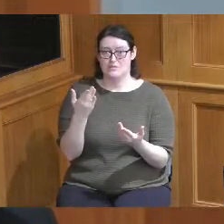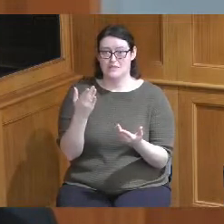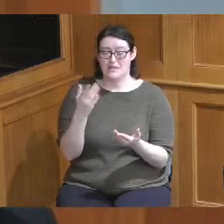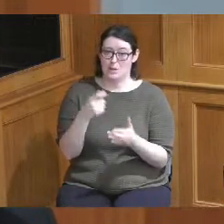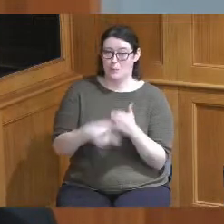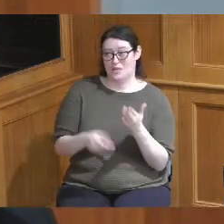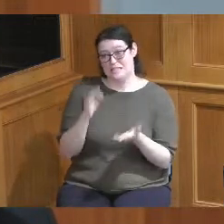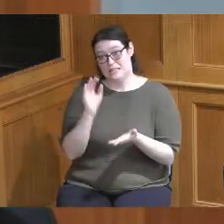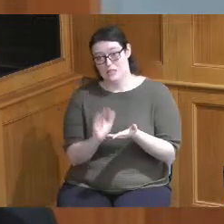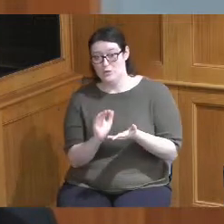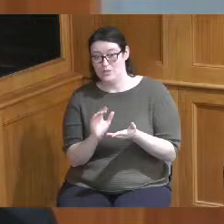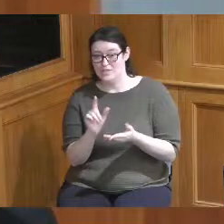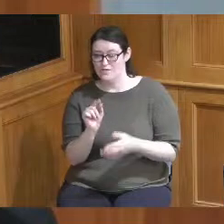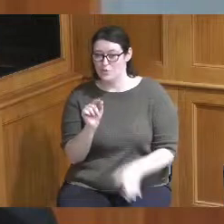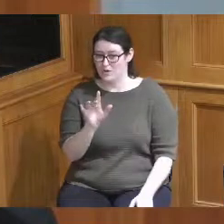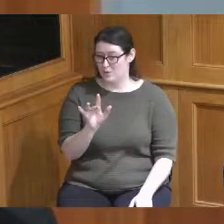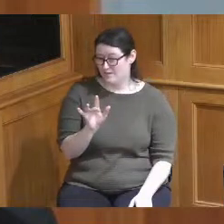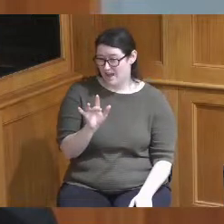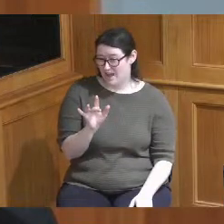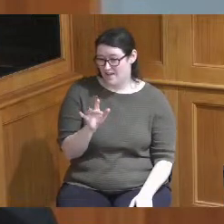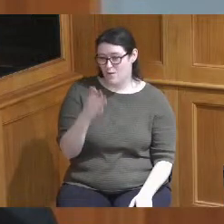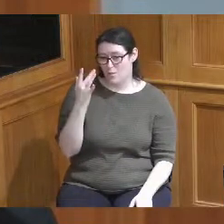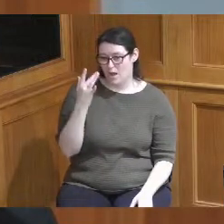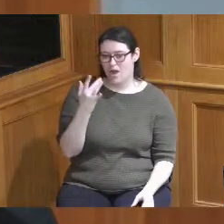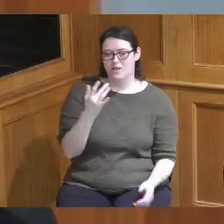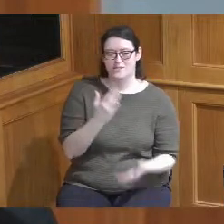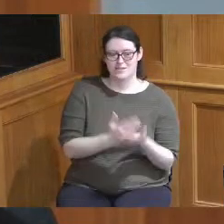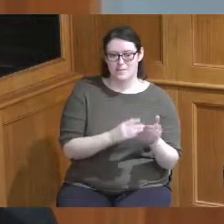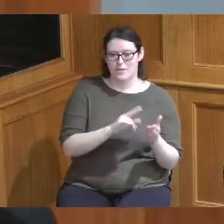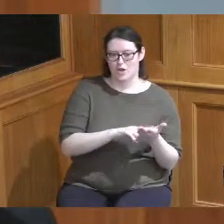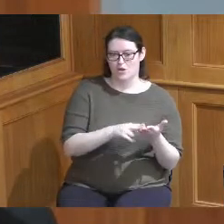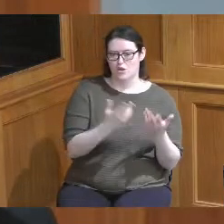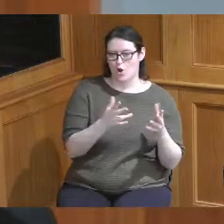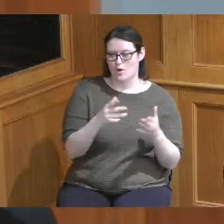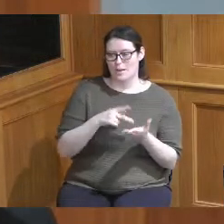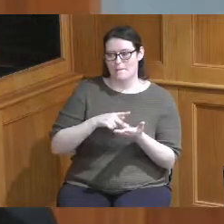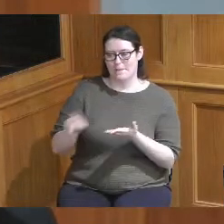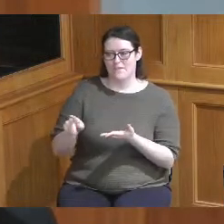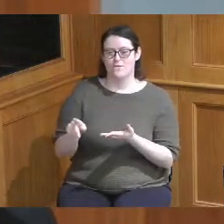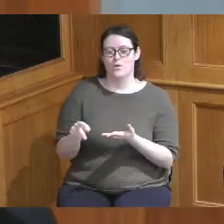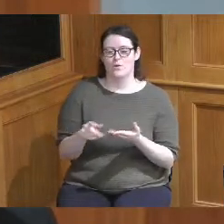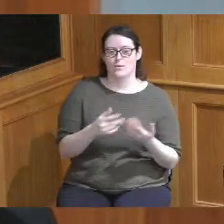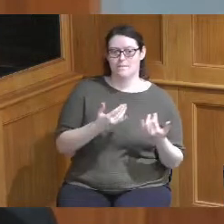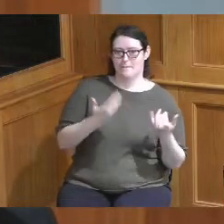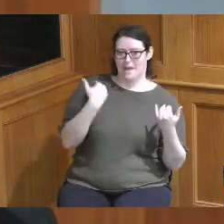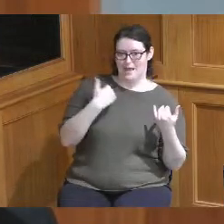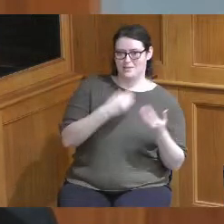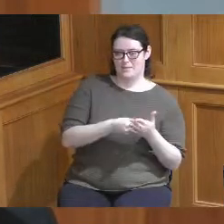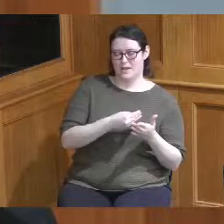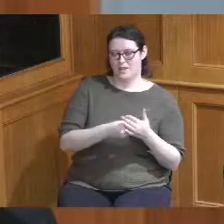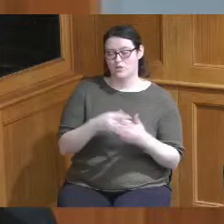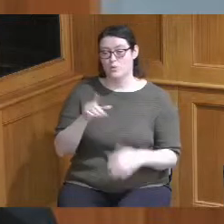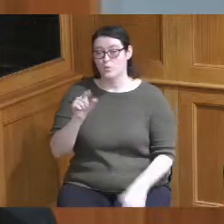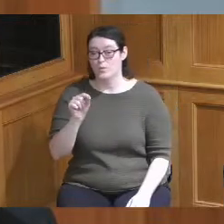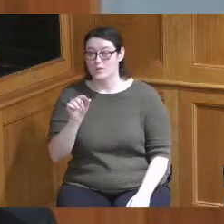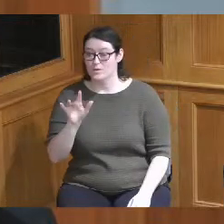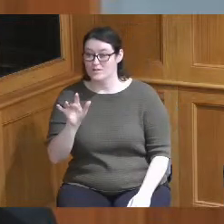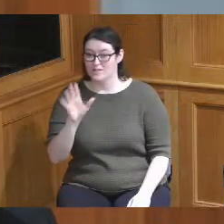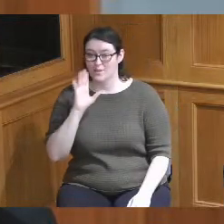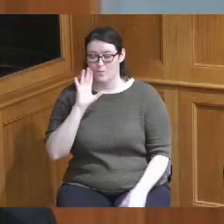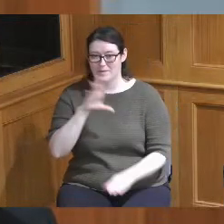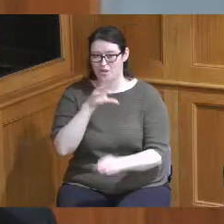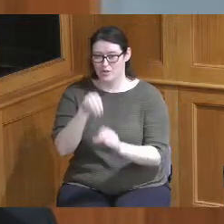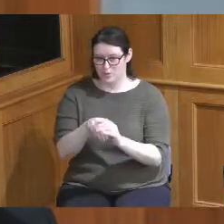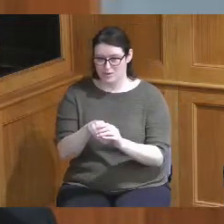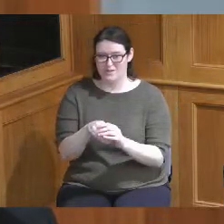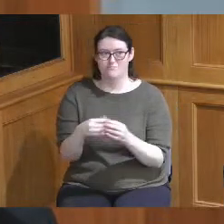for 2025 alone because some of those contracts have already been paid for with current dollars. So 2025 is included in the budget